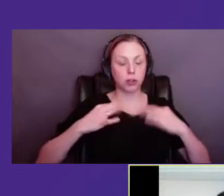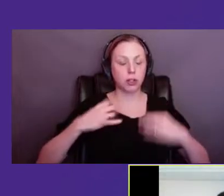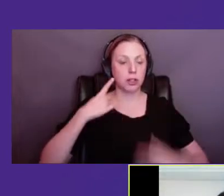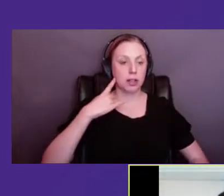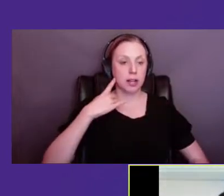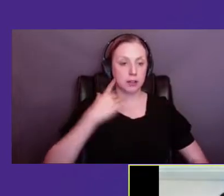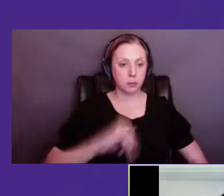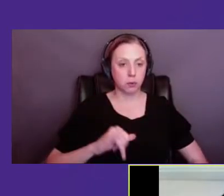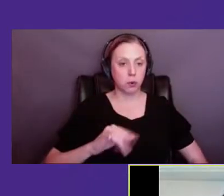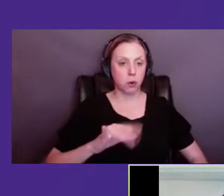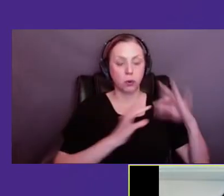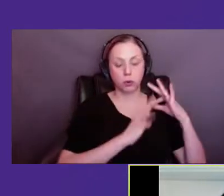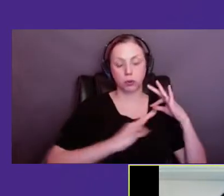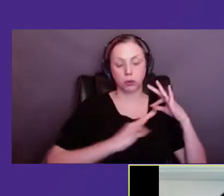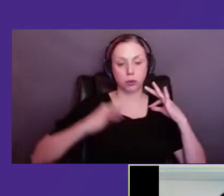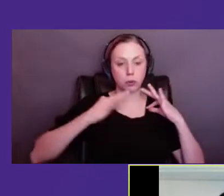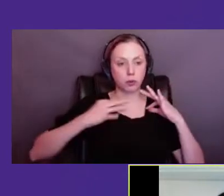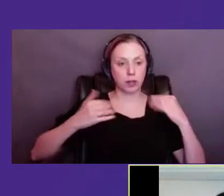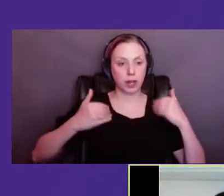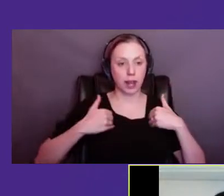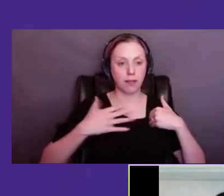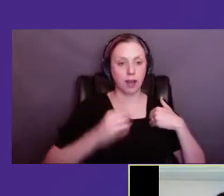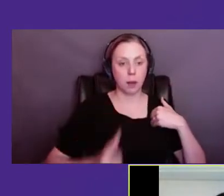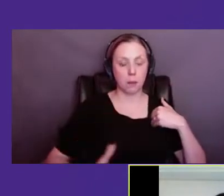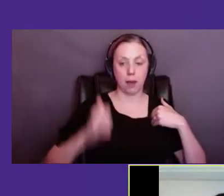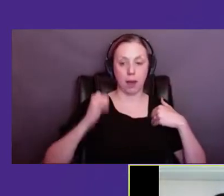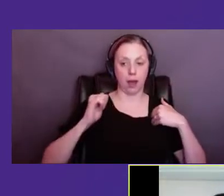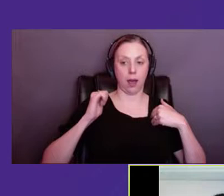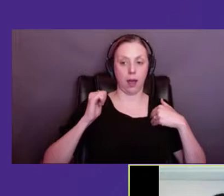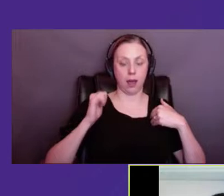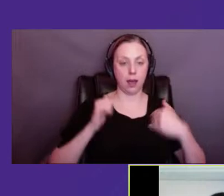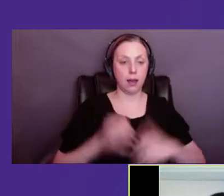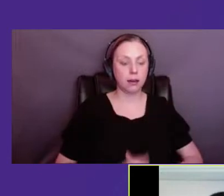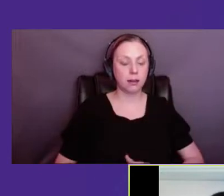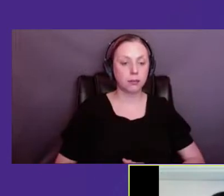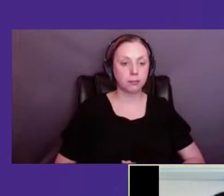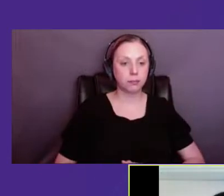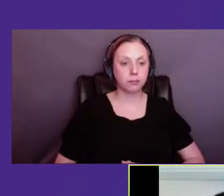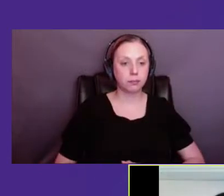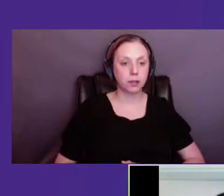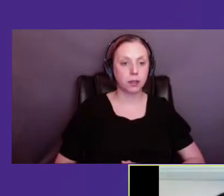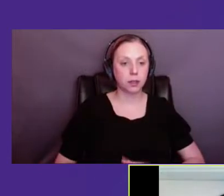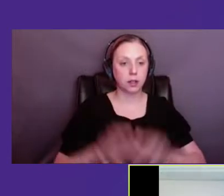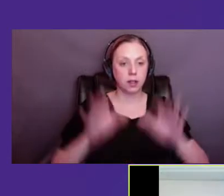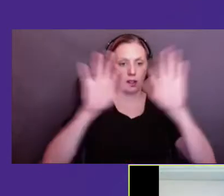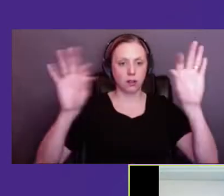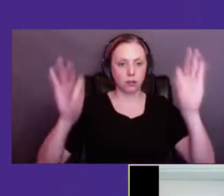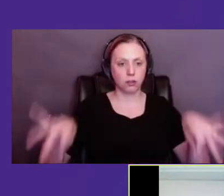jewelry on, and behind me I have a framed